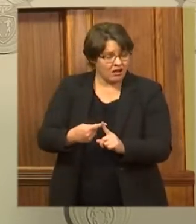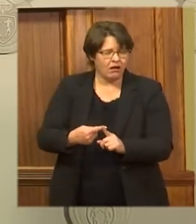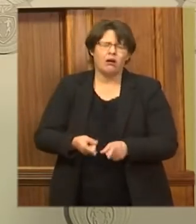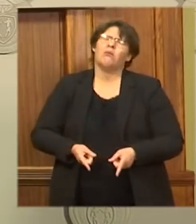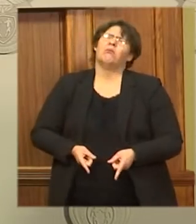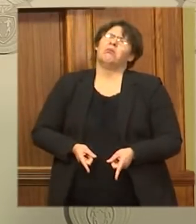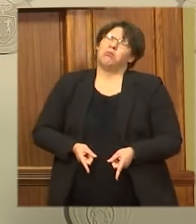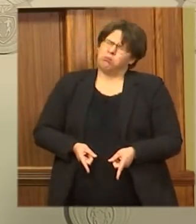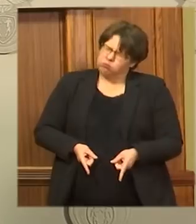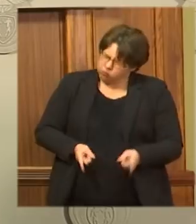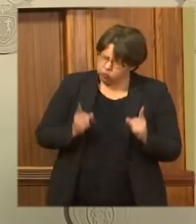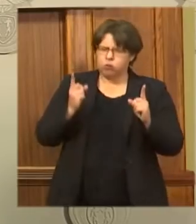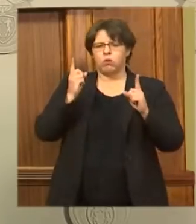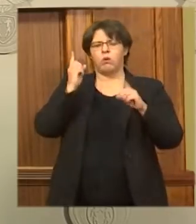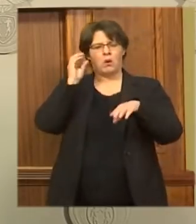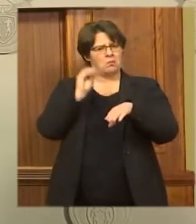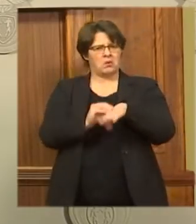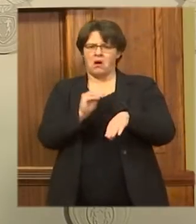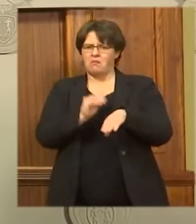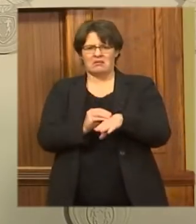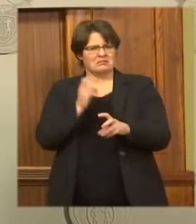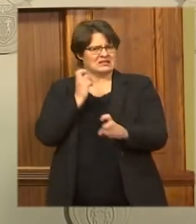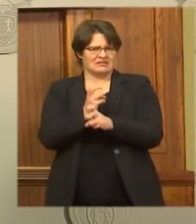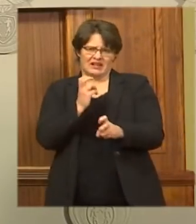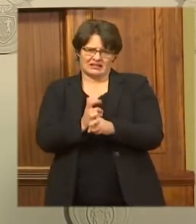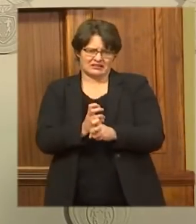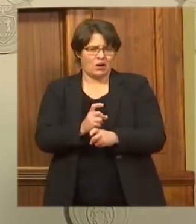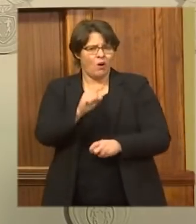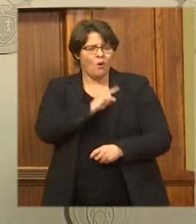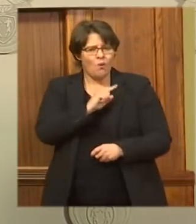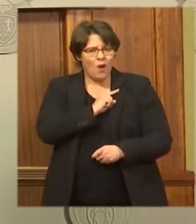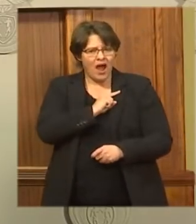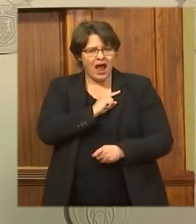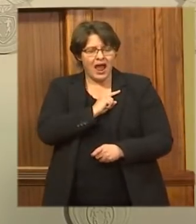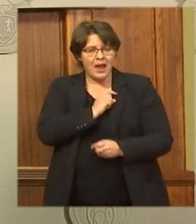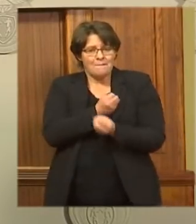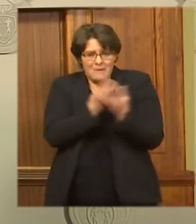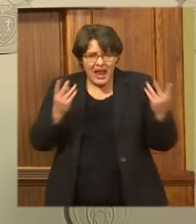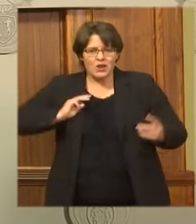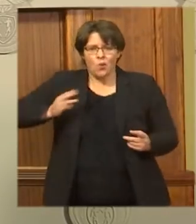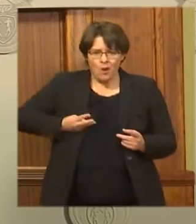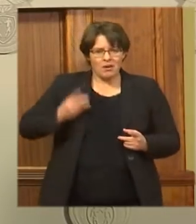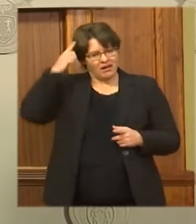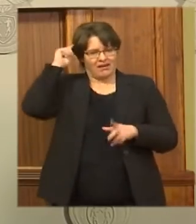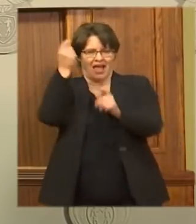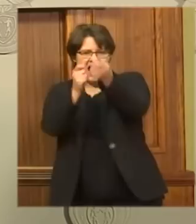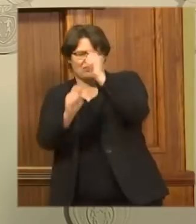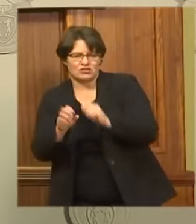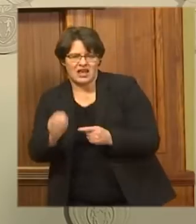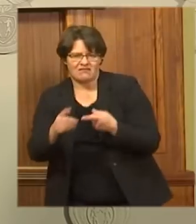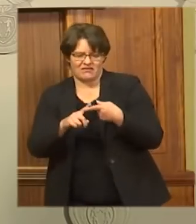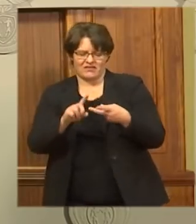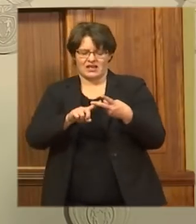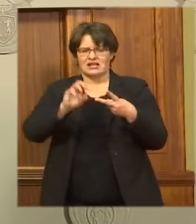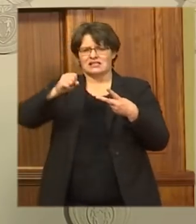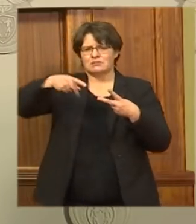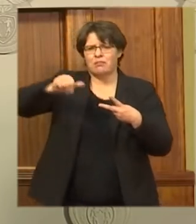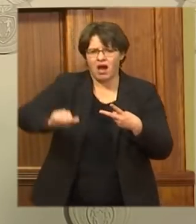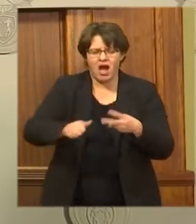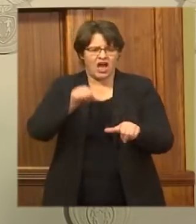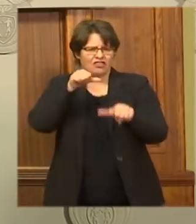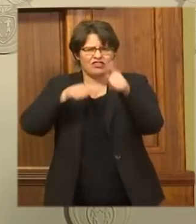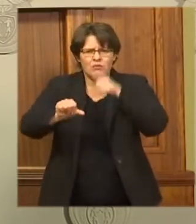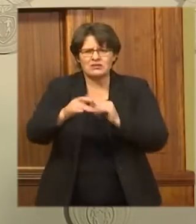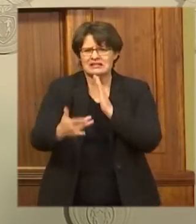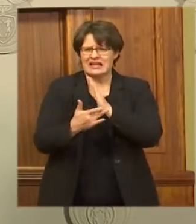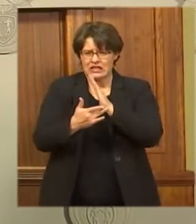particularly difficult for the millions of women who work as hairdressers, in spas, as therapists and